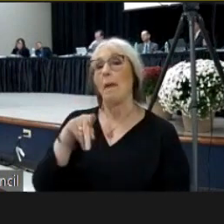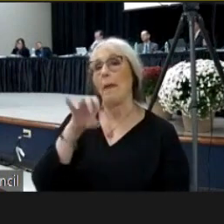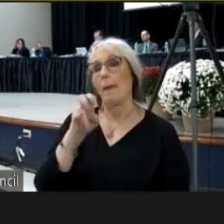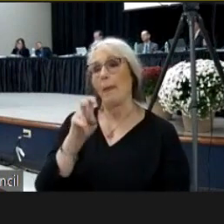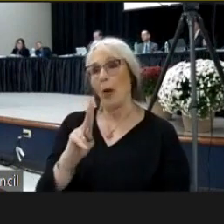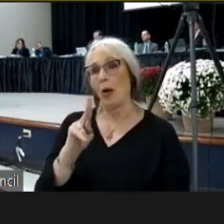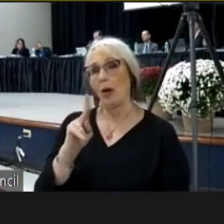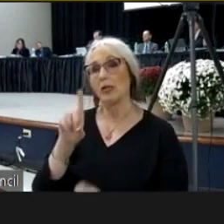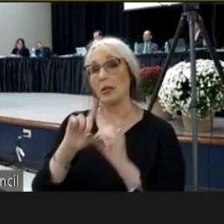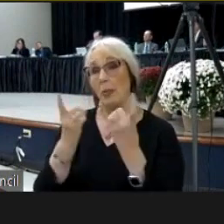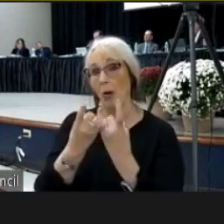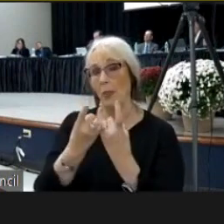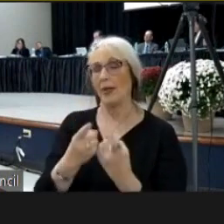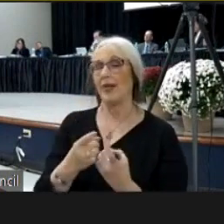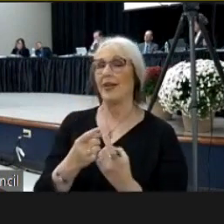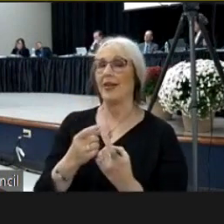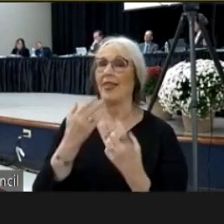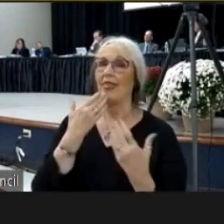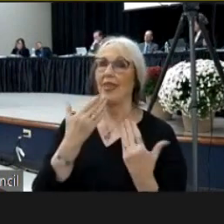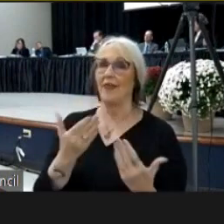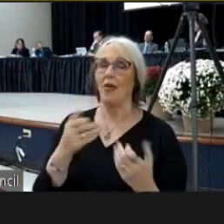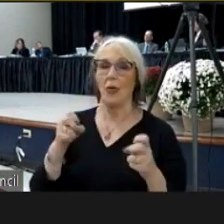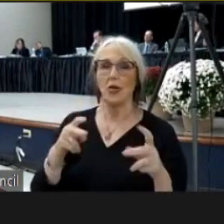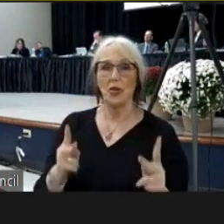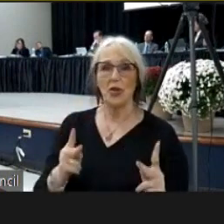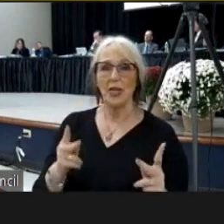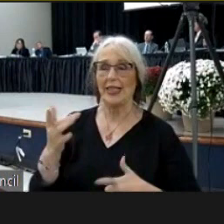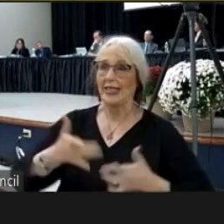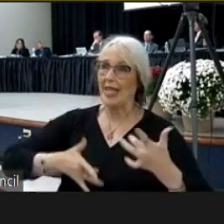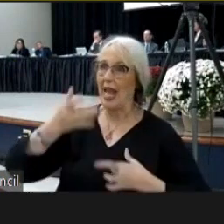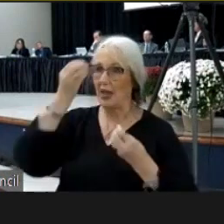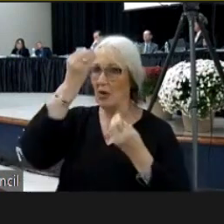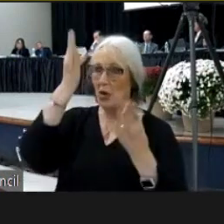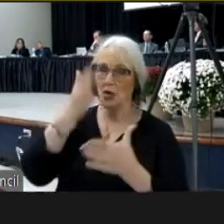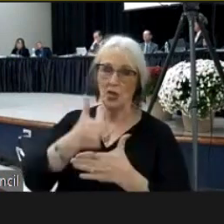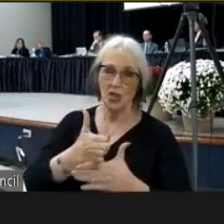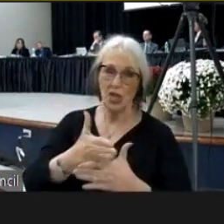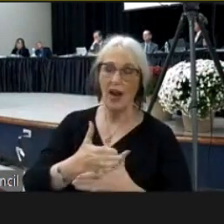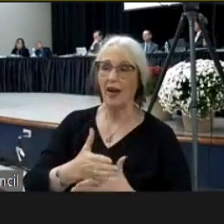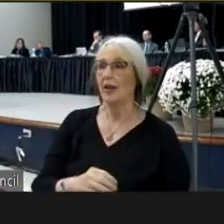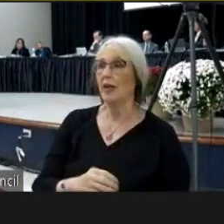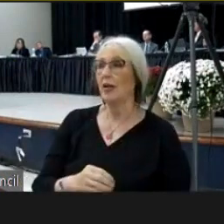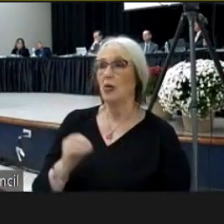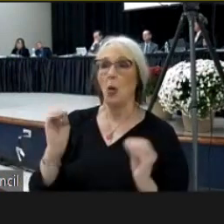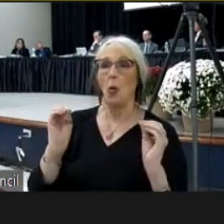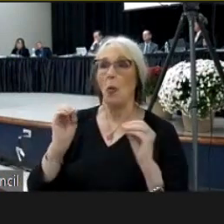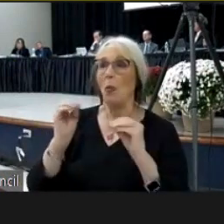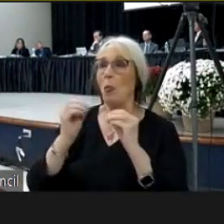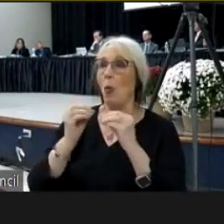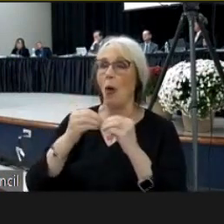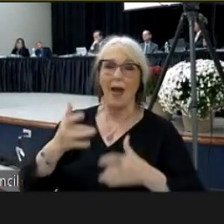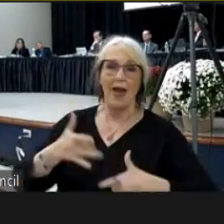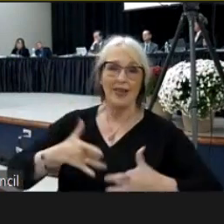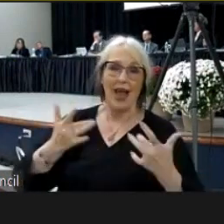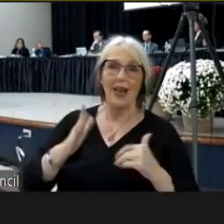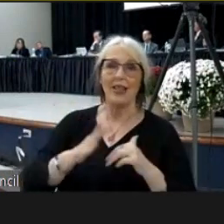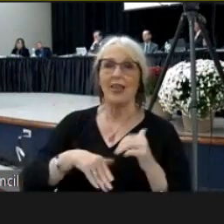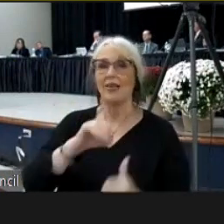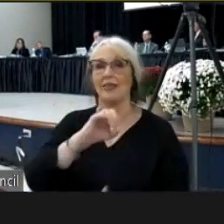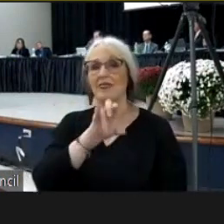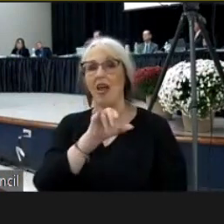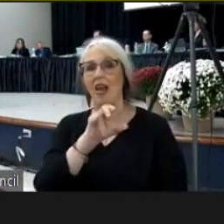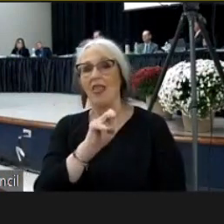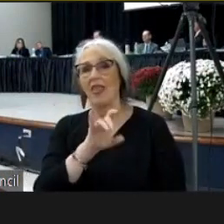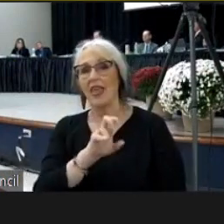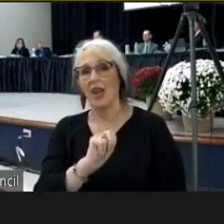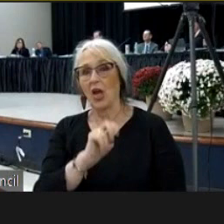opportunity to share this exciting news with you. I'd be remiss not to mention no one's more excited than perhaps our Parks Director, Jonathan Cook, who's been involved